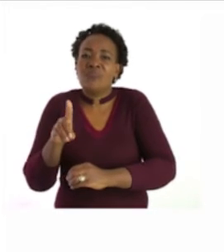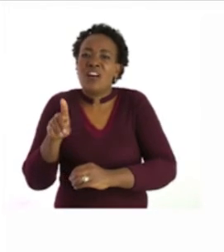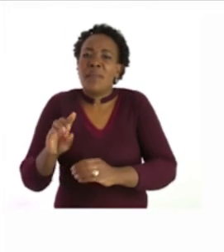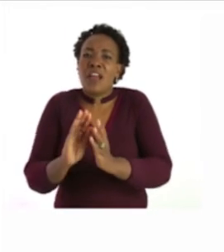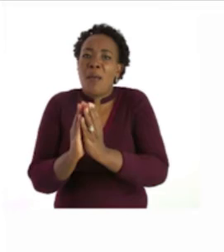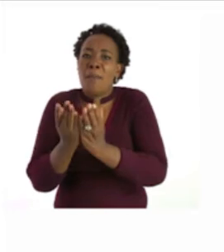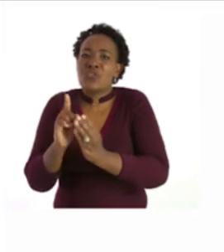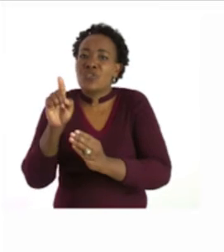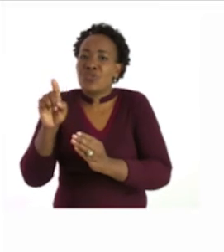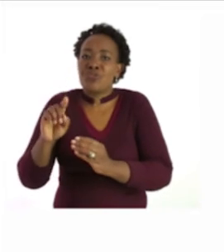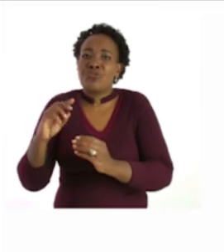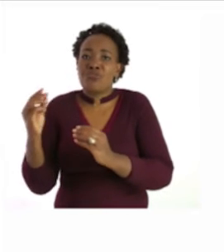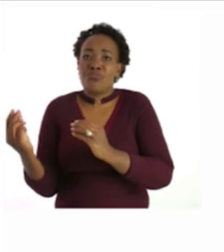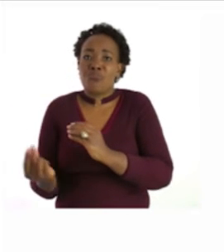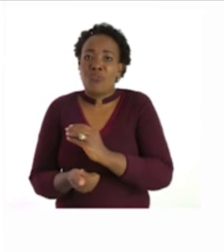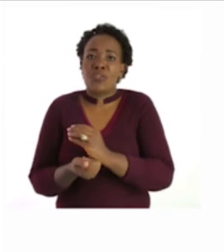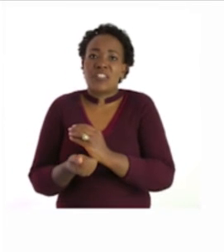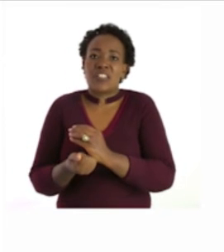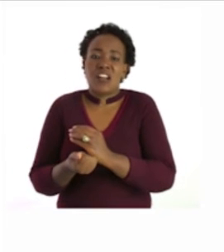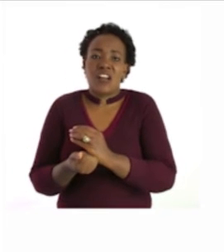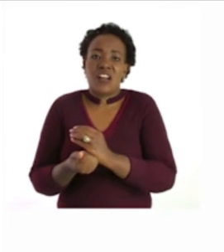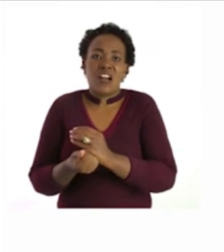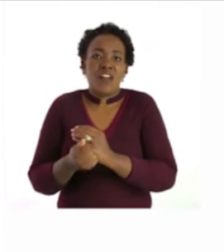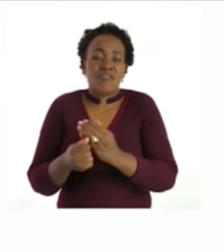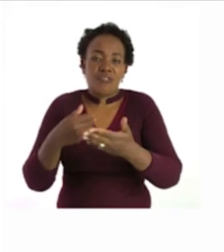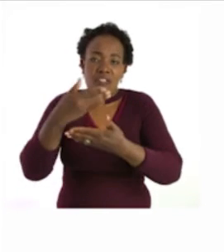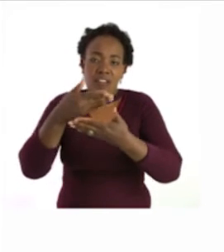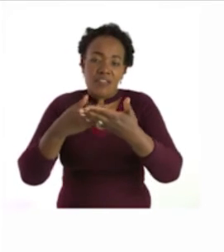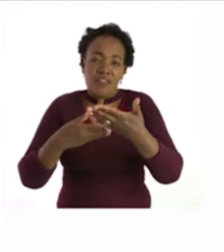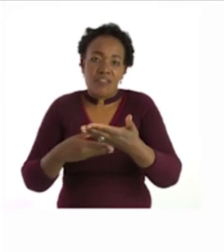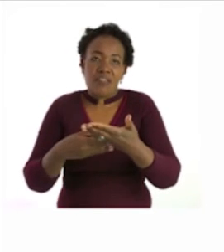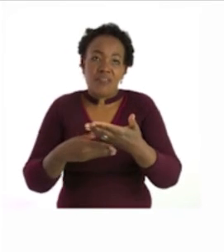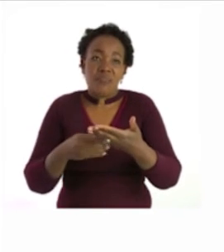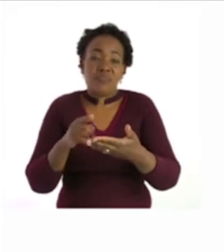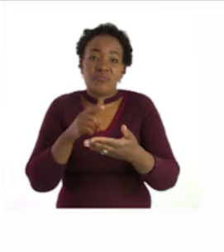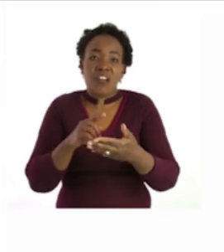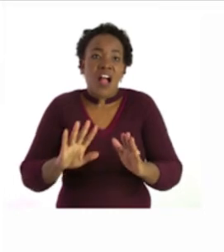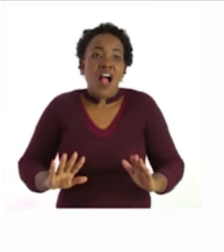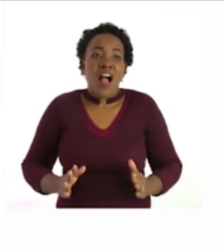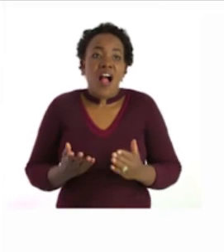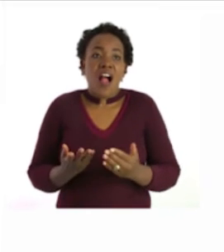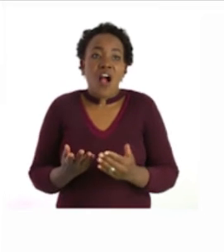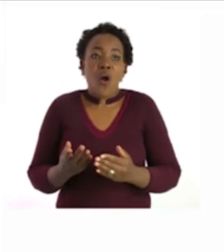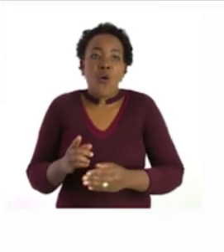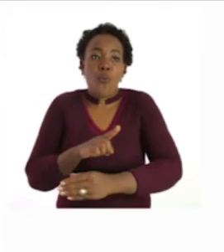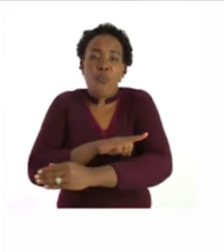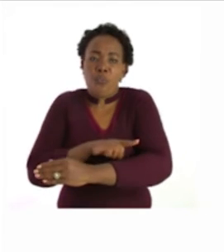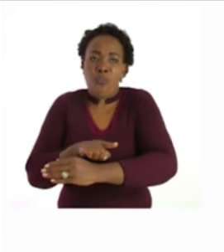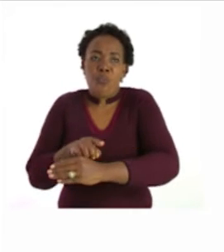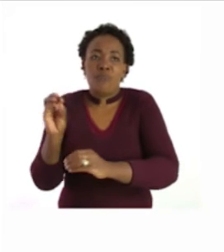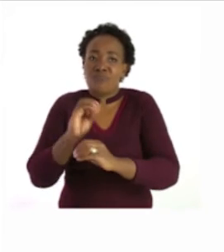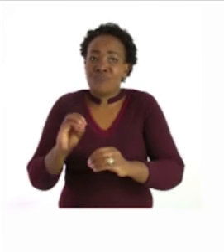you buy? From our booklet, go to number 1. It's written, how dash books